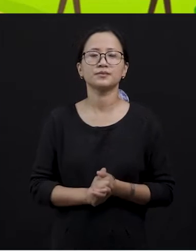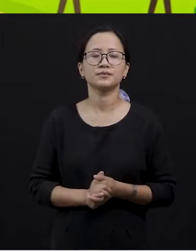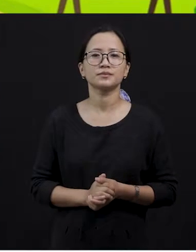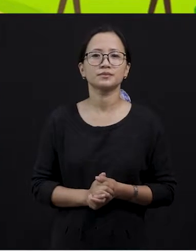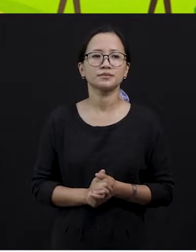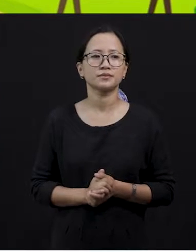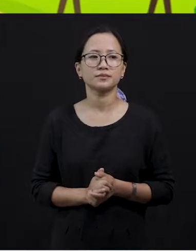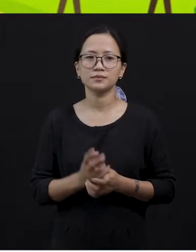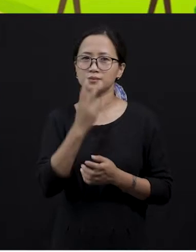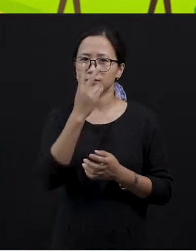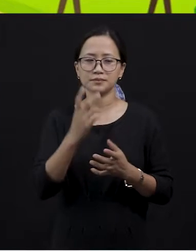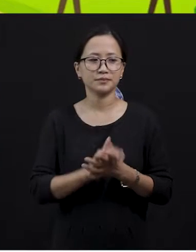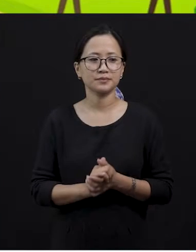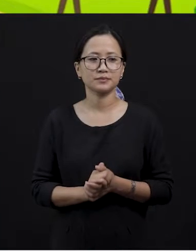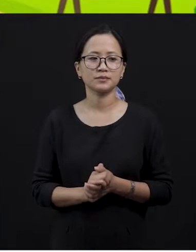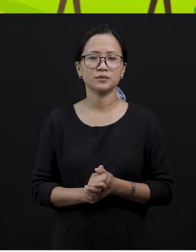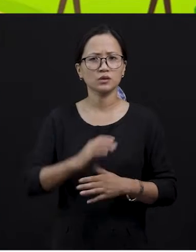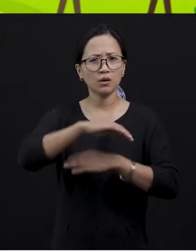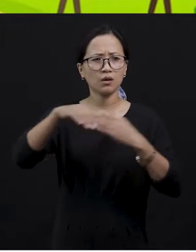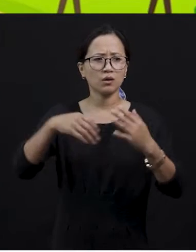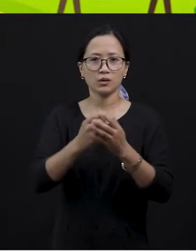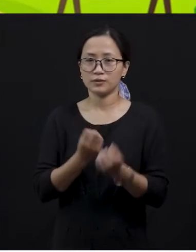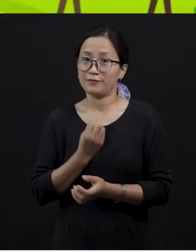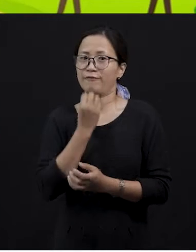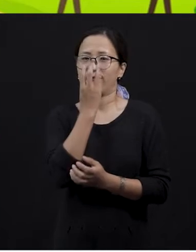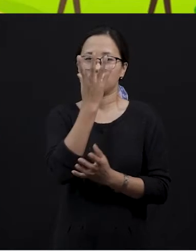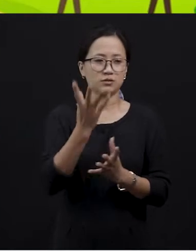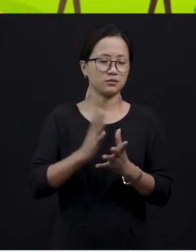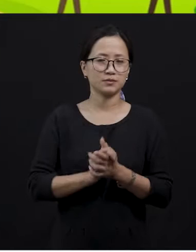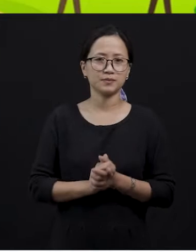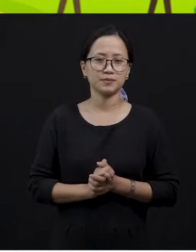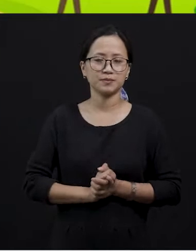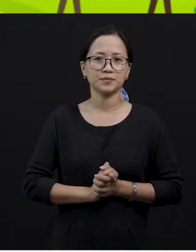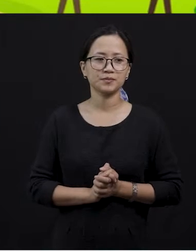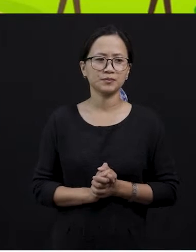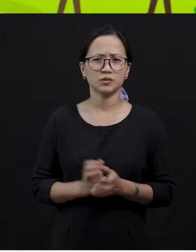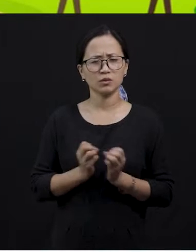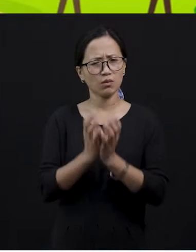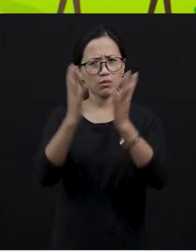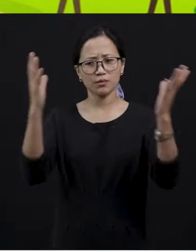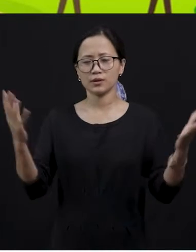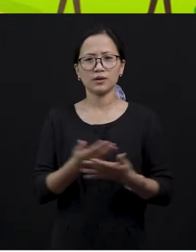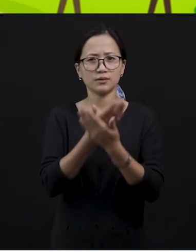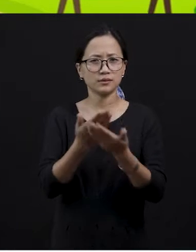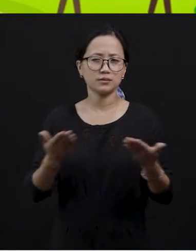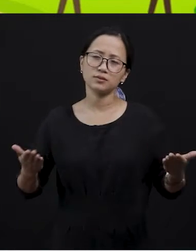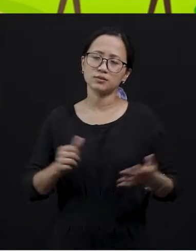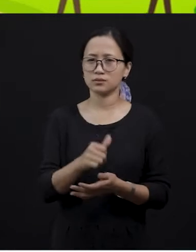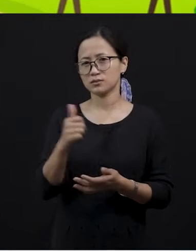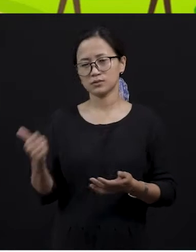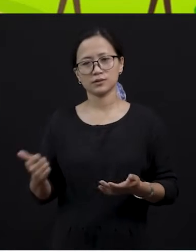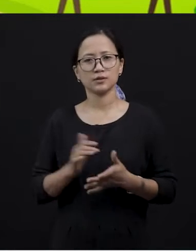balloons? We see the balloons and we see all these flowers. Isn't it? There are so many other things, but for now, let us